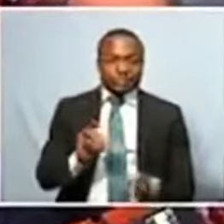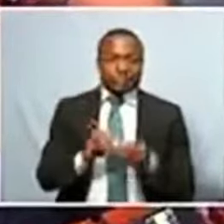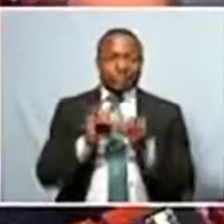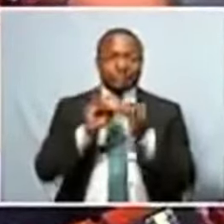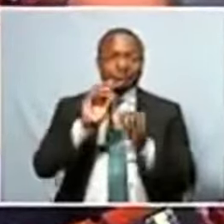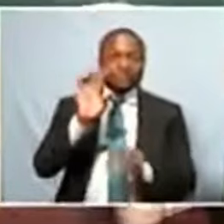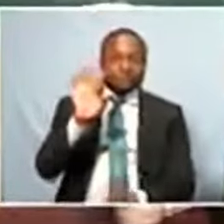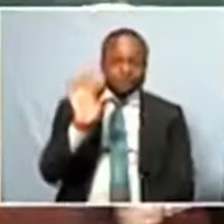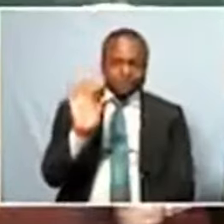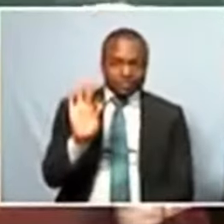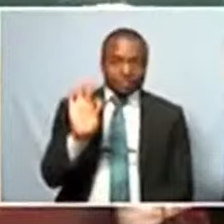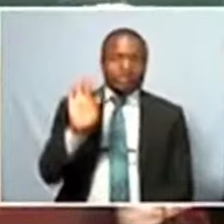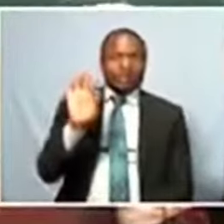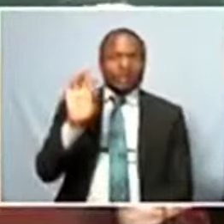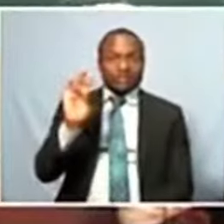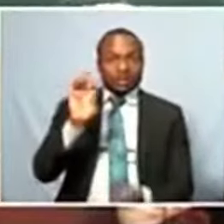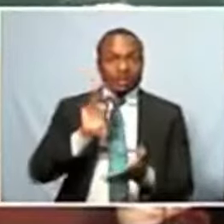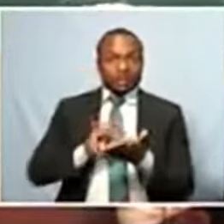total